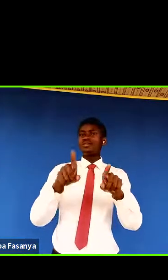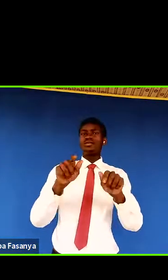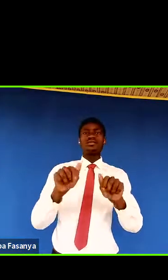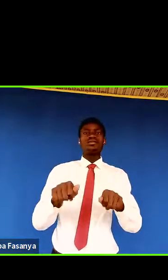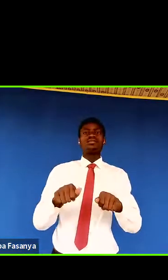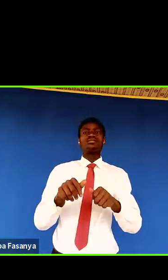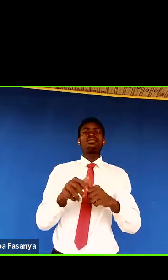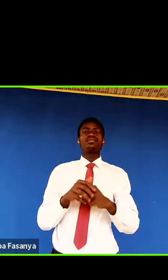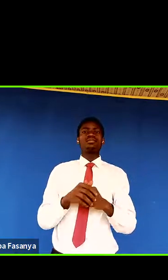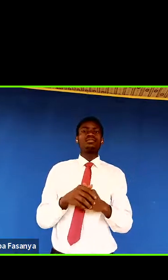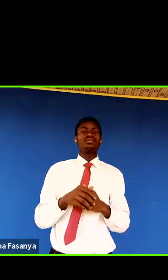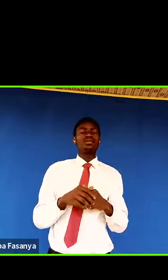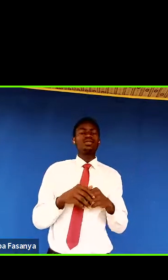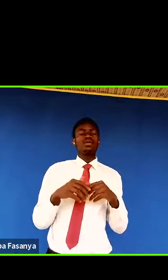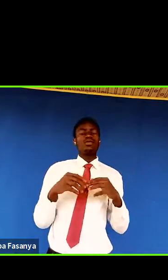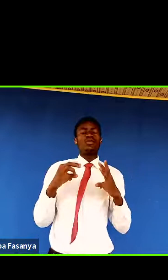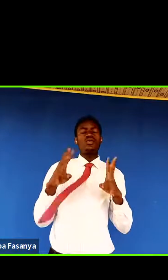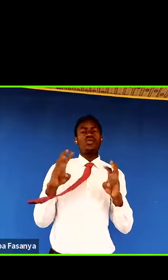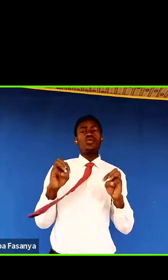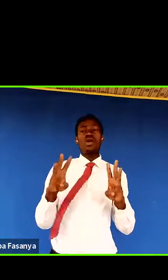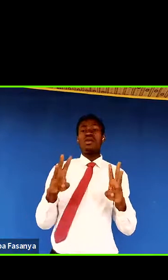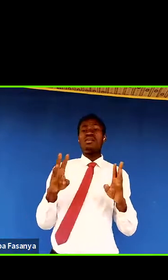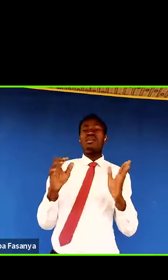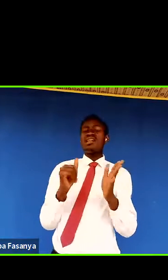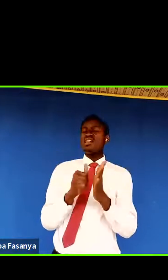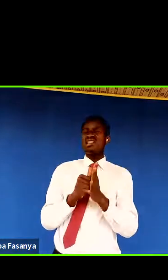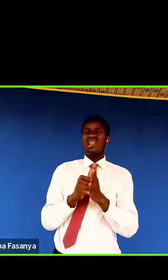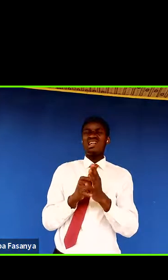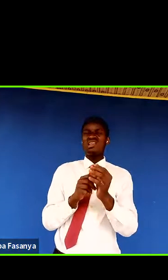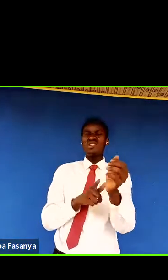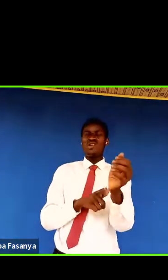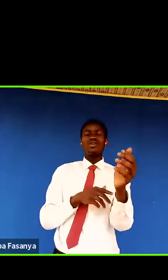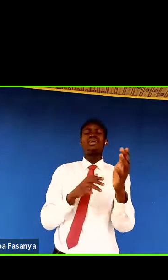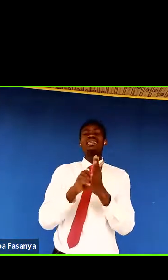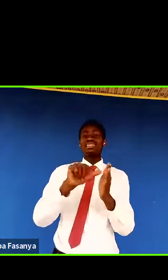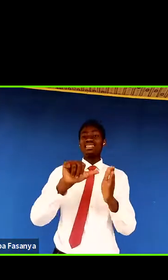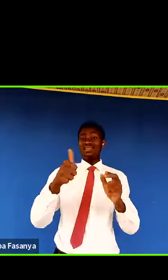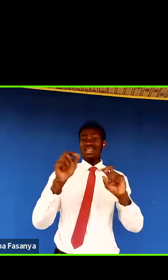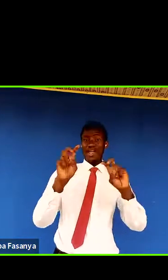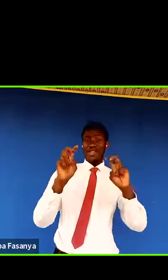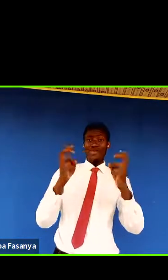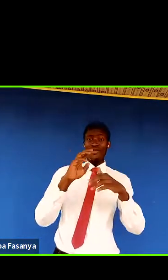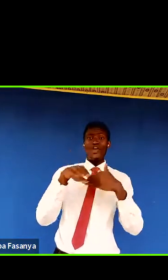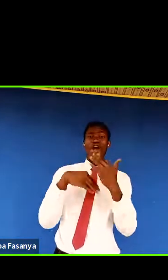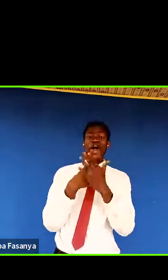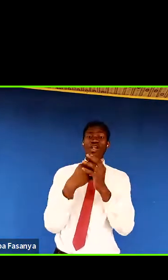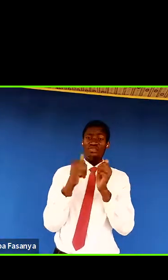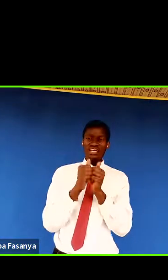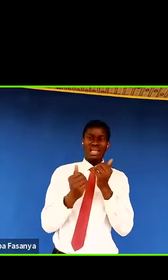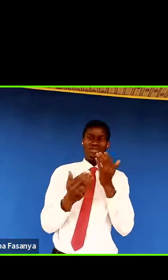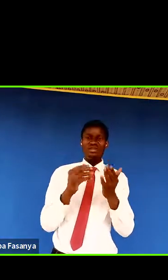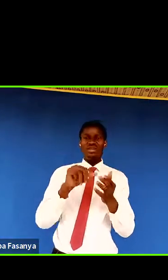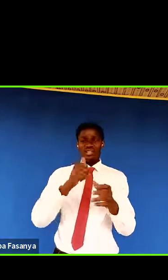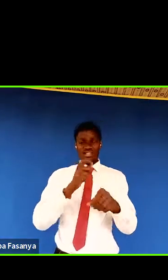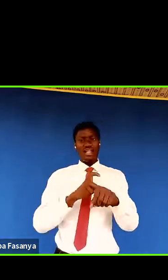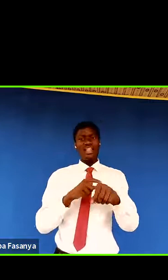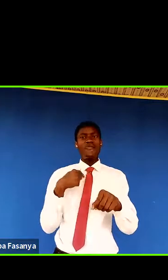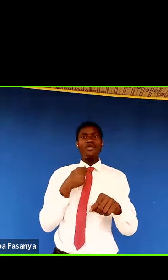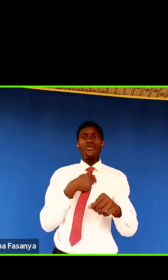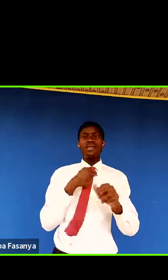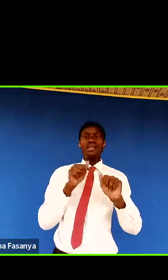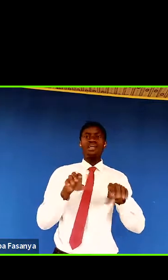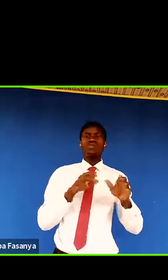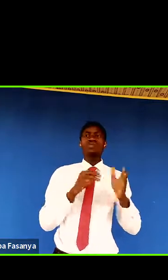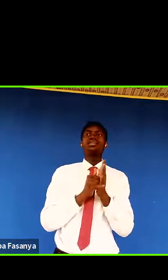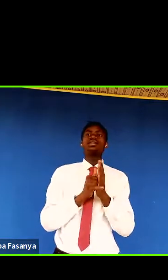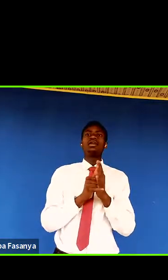Wow. Okay. That's a whole lot. That's another topic altogether. Maybe some other time we can do that. So eggs and